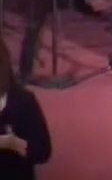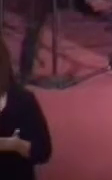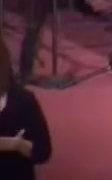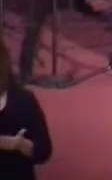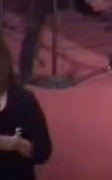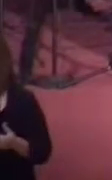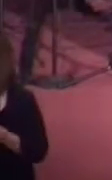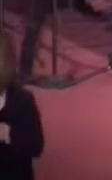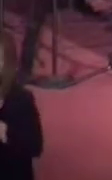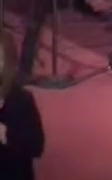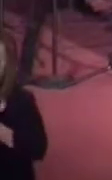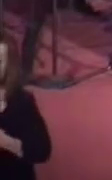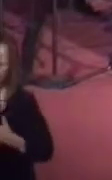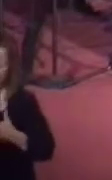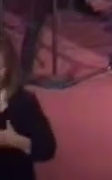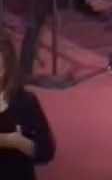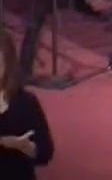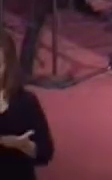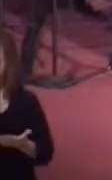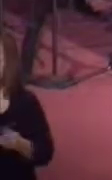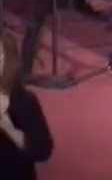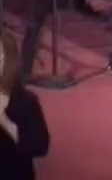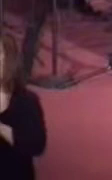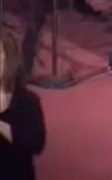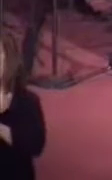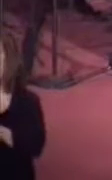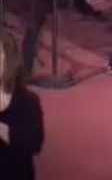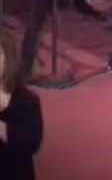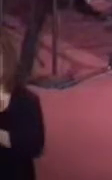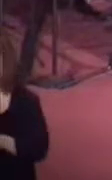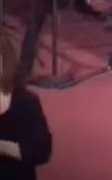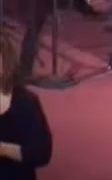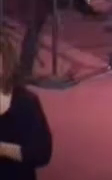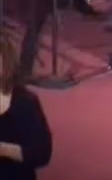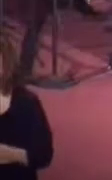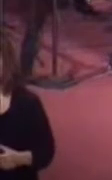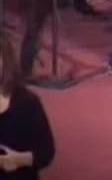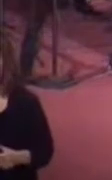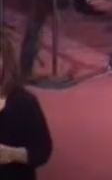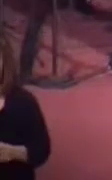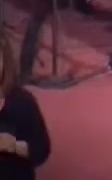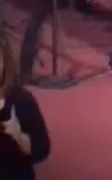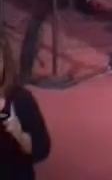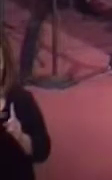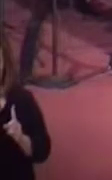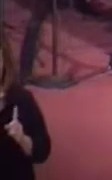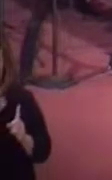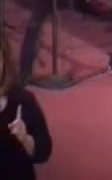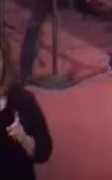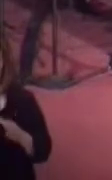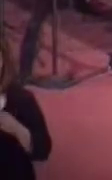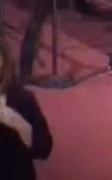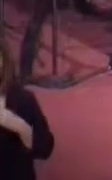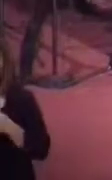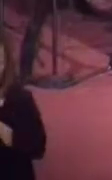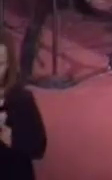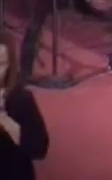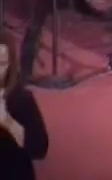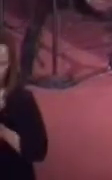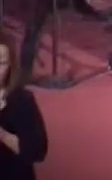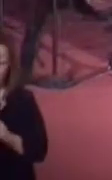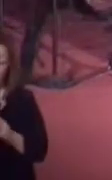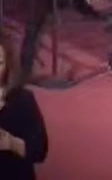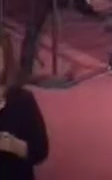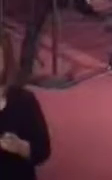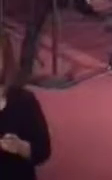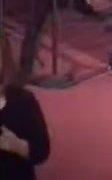will bring love and goodness to me. I honor you, and I trust you. You see, Daniel is already receiving love and kindness from the king. Look at